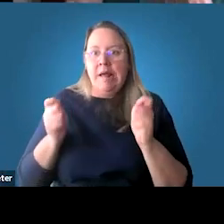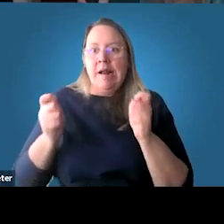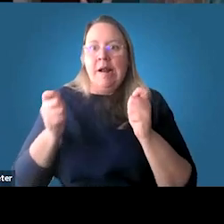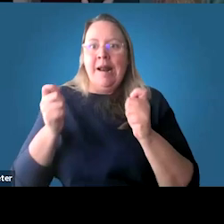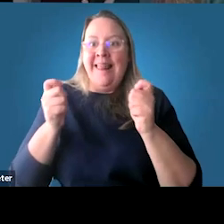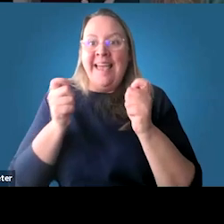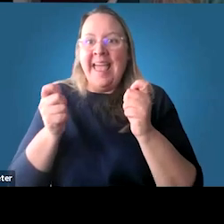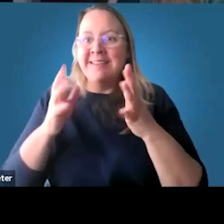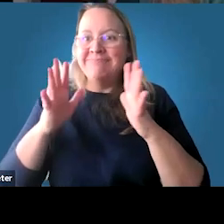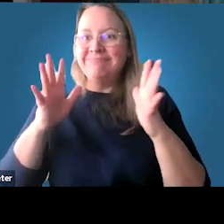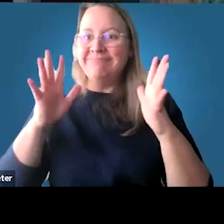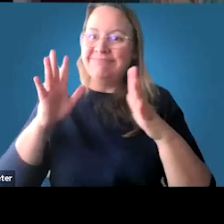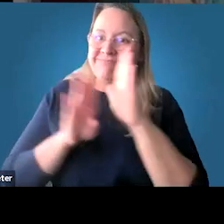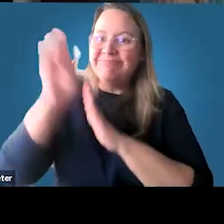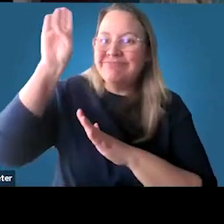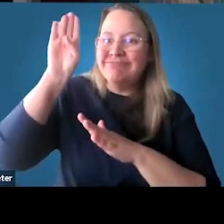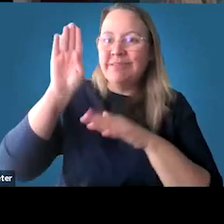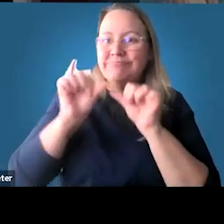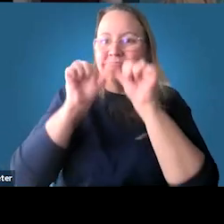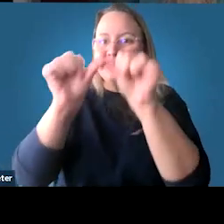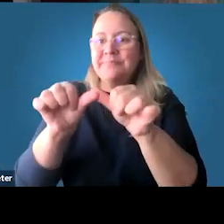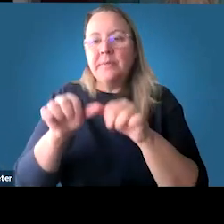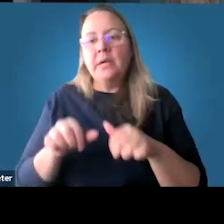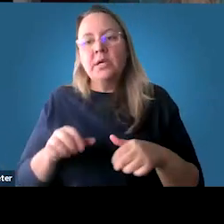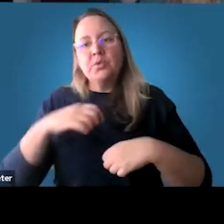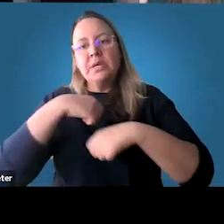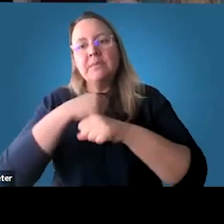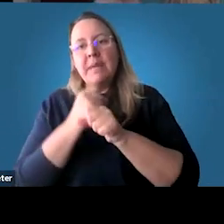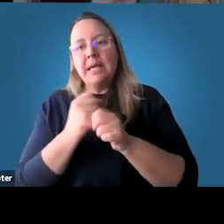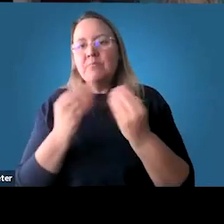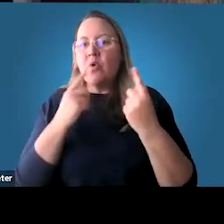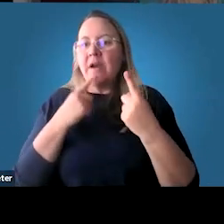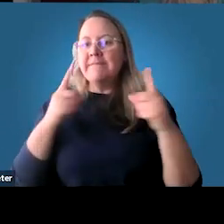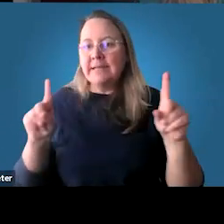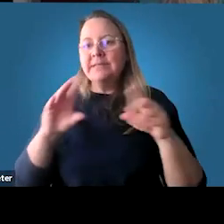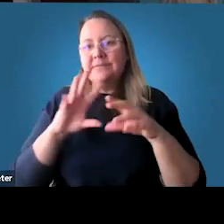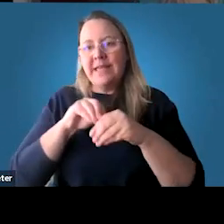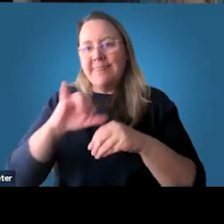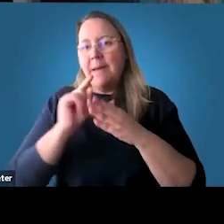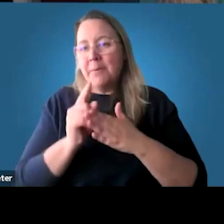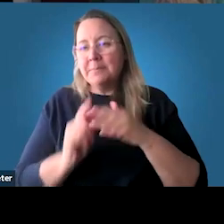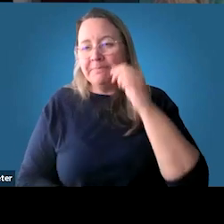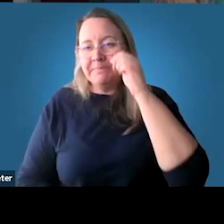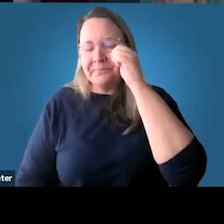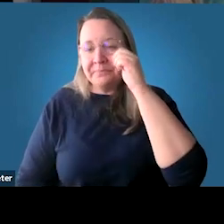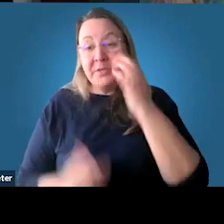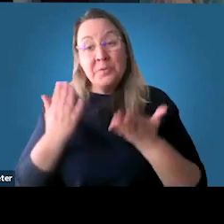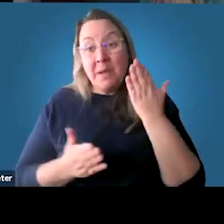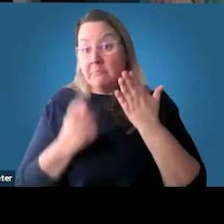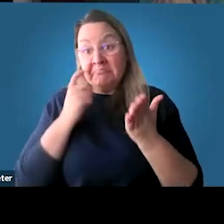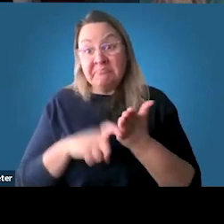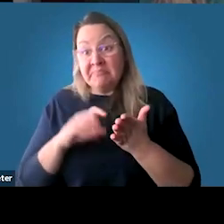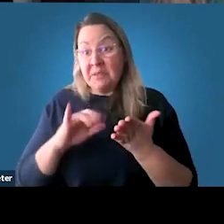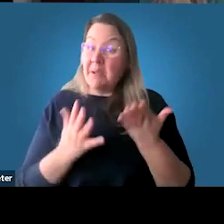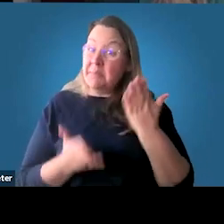your evaluation can help your team be even more agile and effective in that moment. You might even discover that there